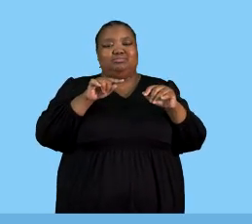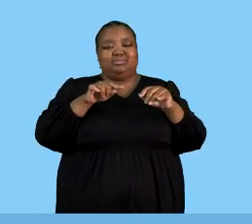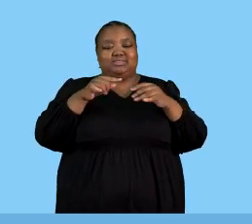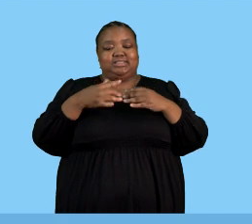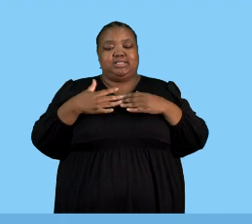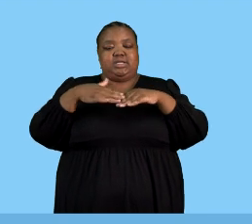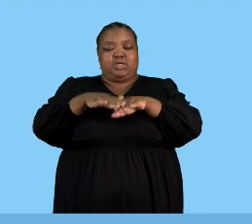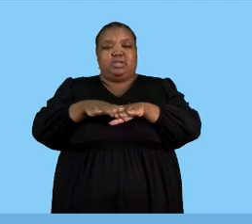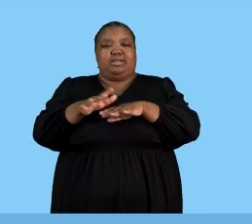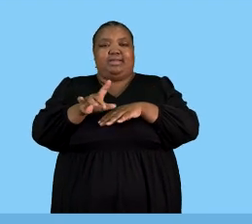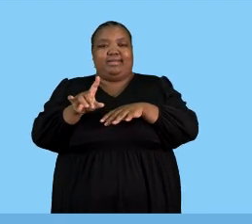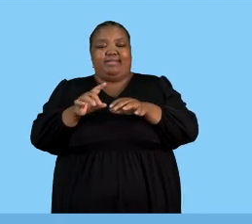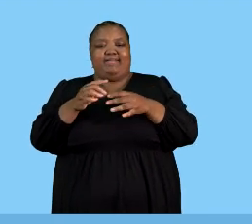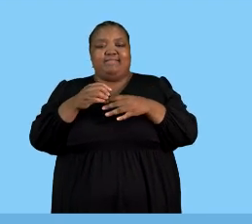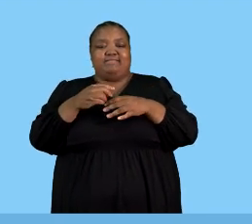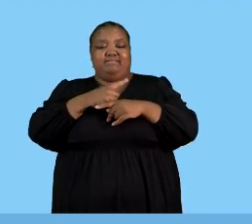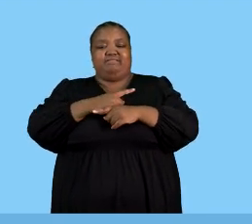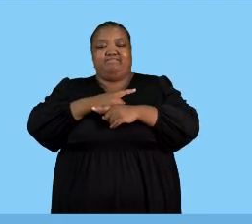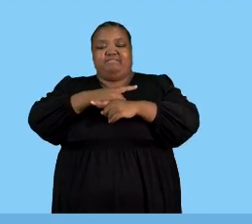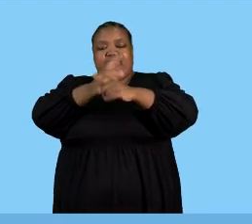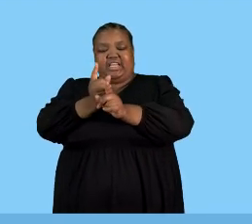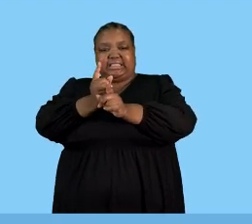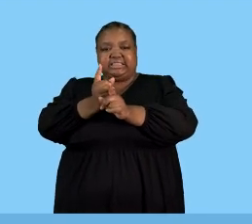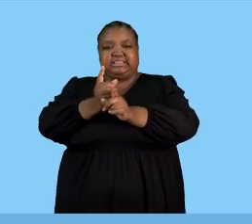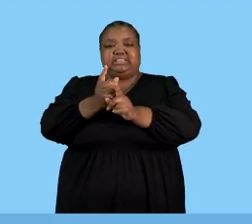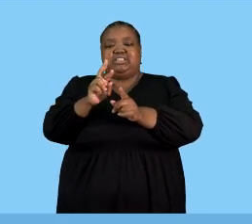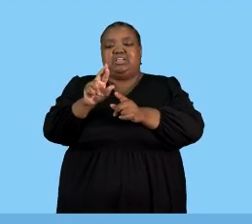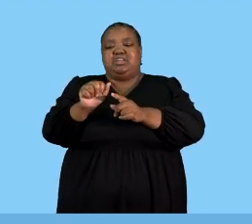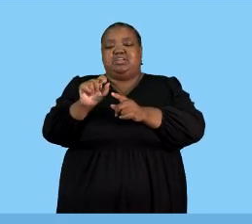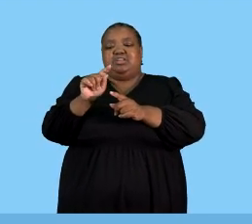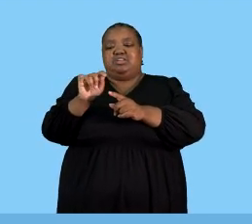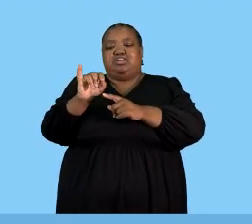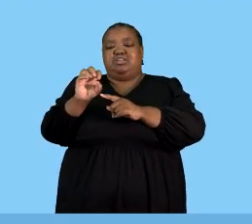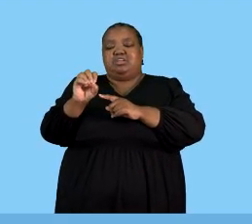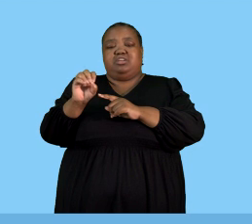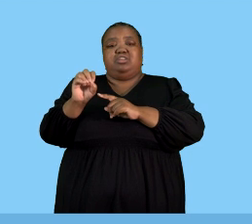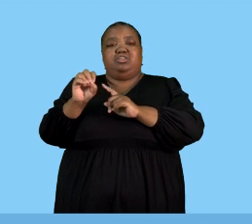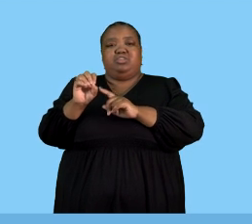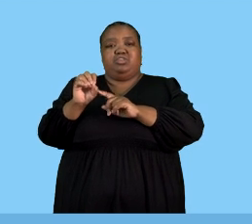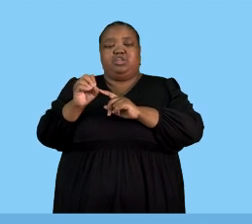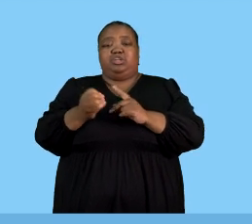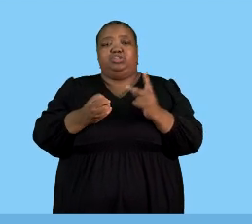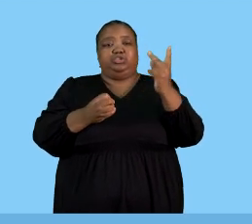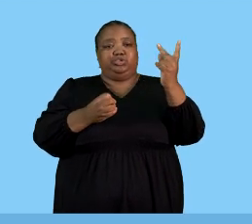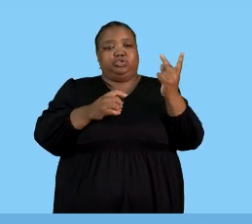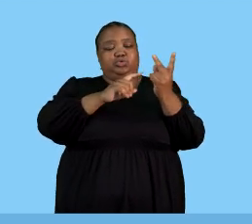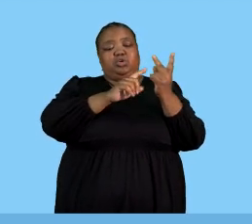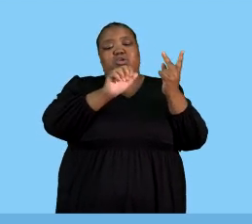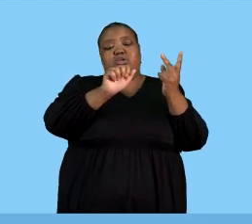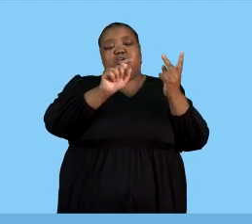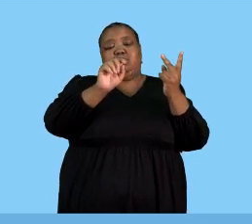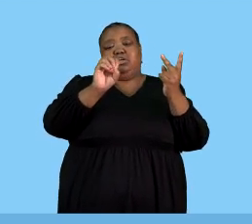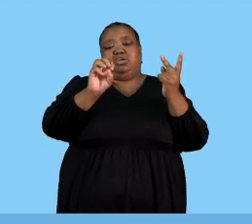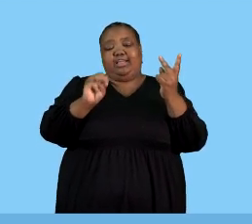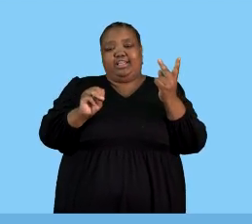it is combined or chemically bonded in a fixed ratio. That is to say, for every 2 hydrogen atoms, it must chemically bond